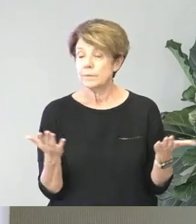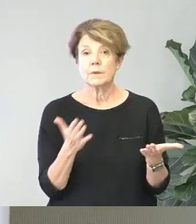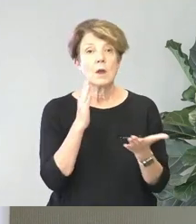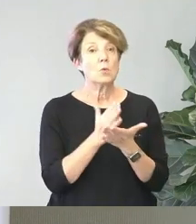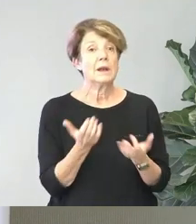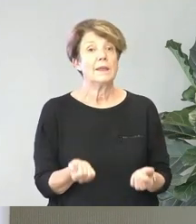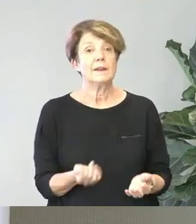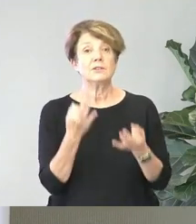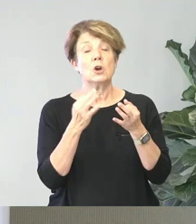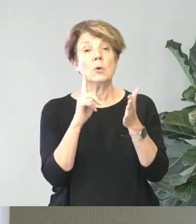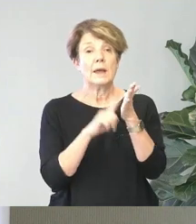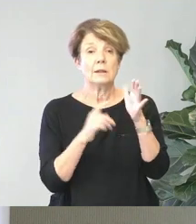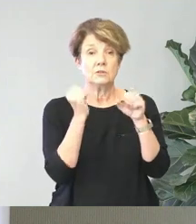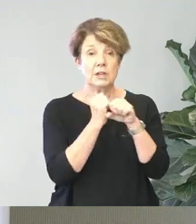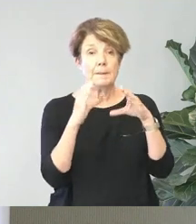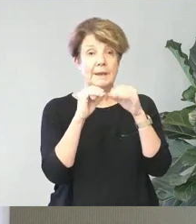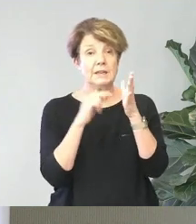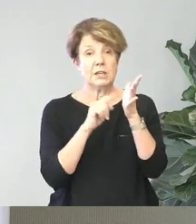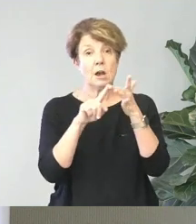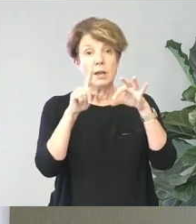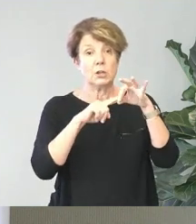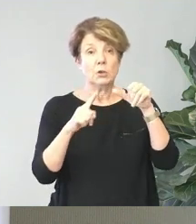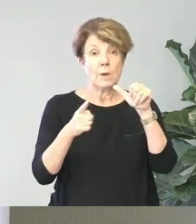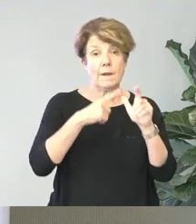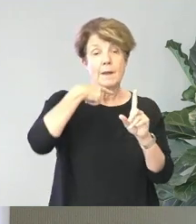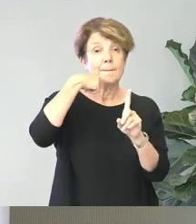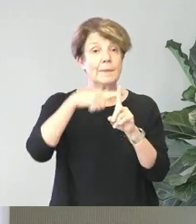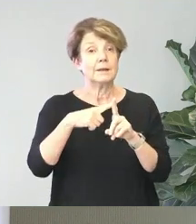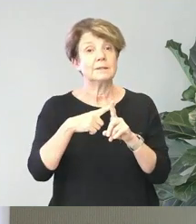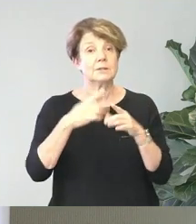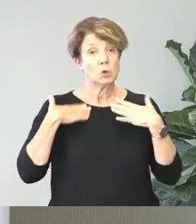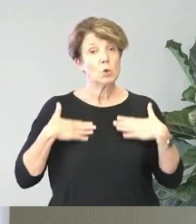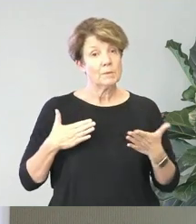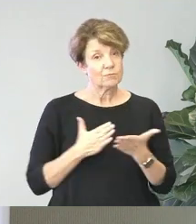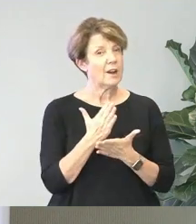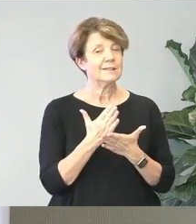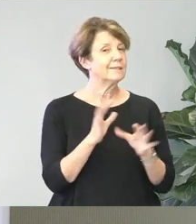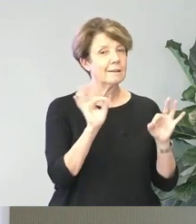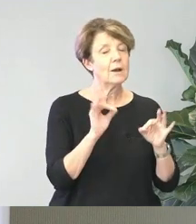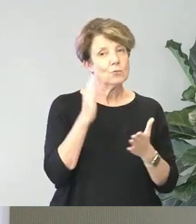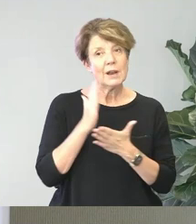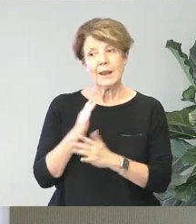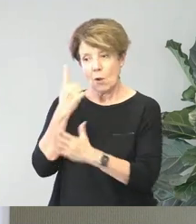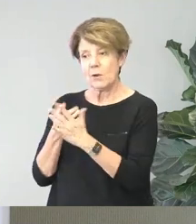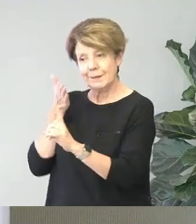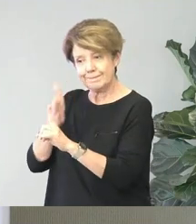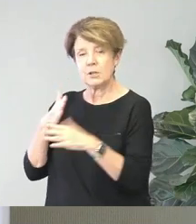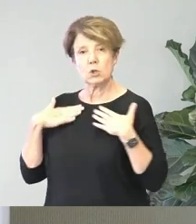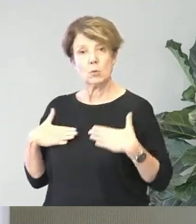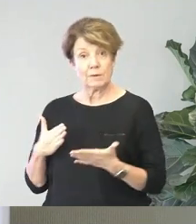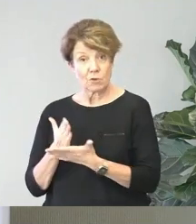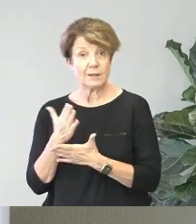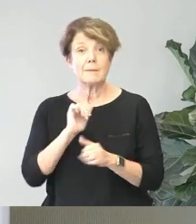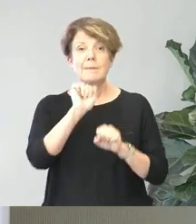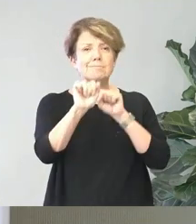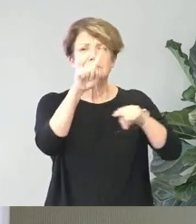rights, nor is there women's rights. There's just human rights. And that's how we need to think about it. There's human rights. Obviously a little bit different for everyone